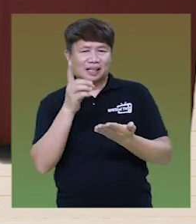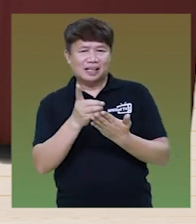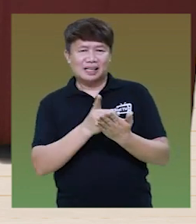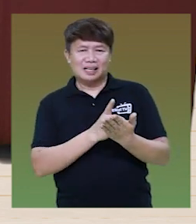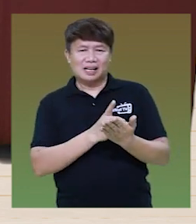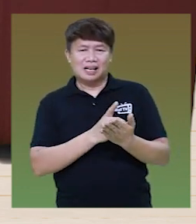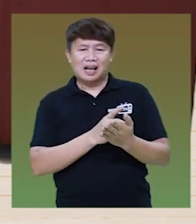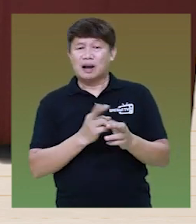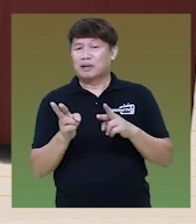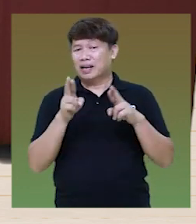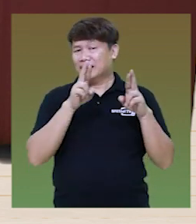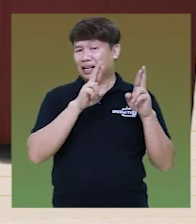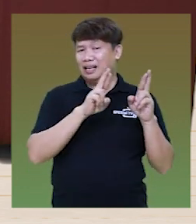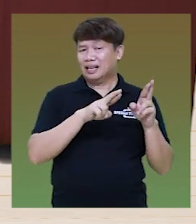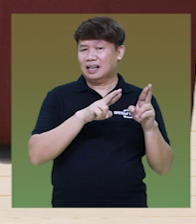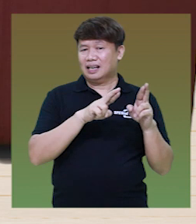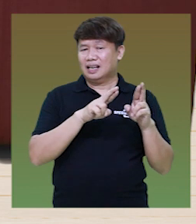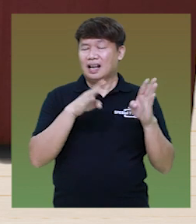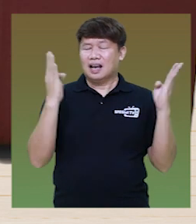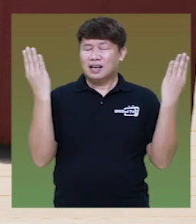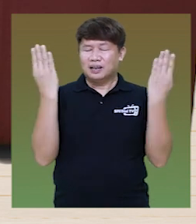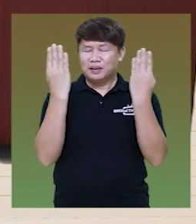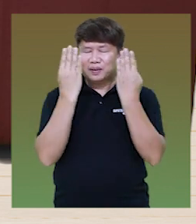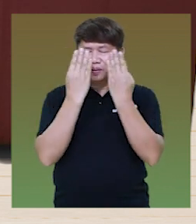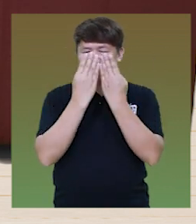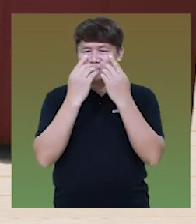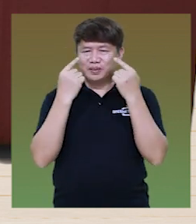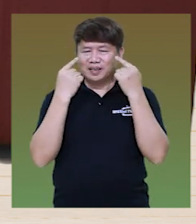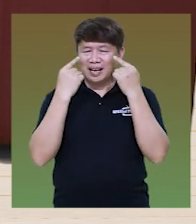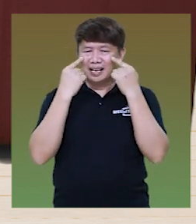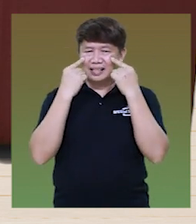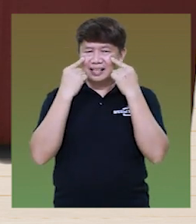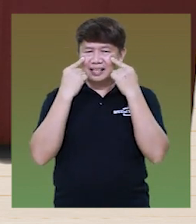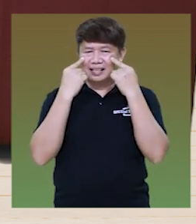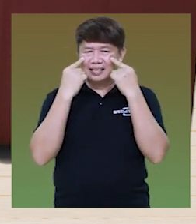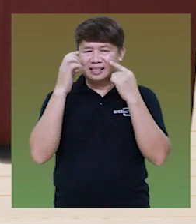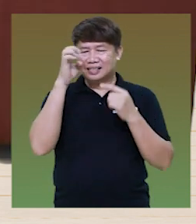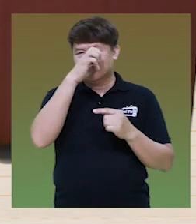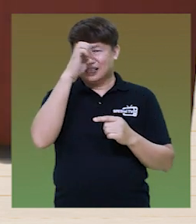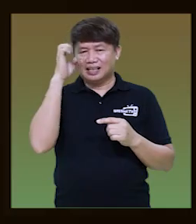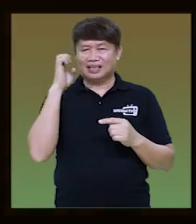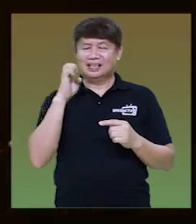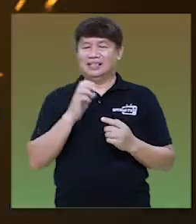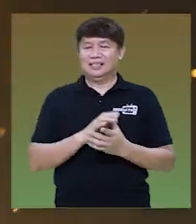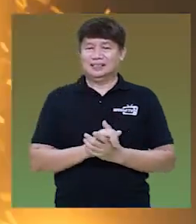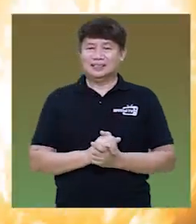am ready, Gina. Close your eyes, Eliz. Here we go!